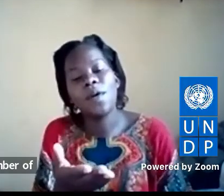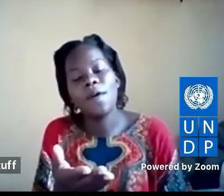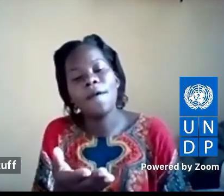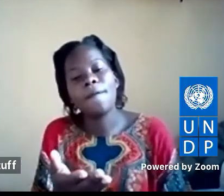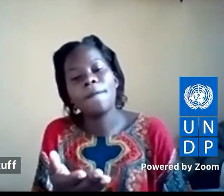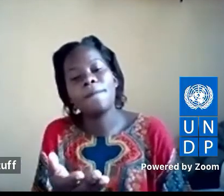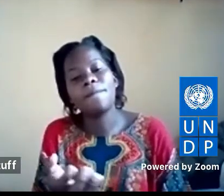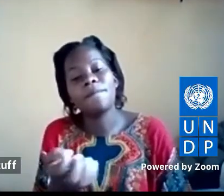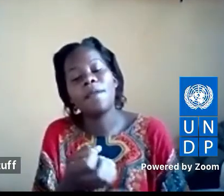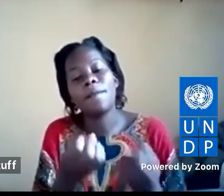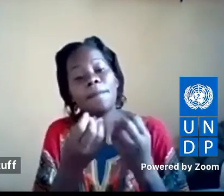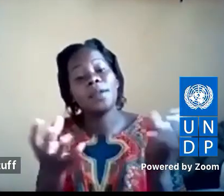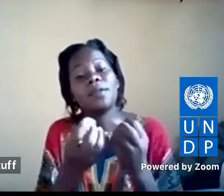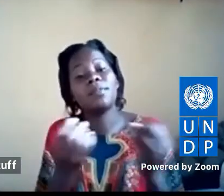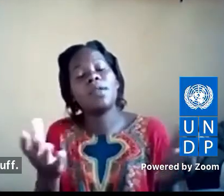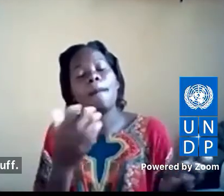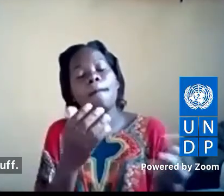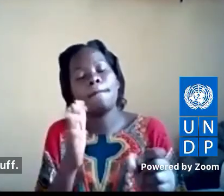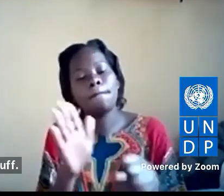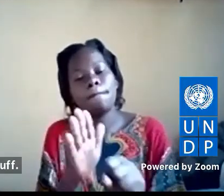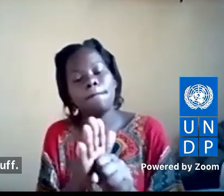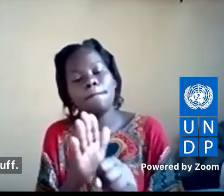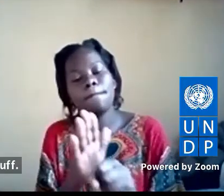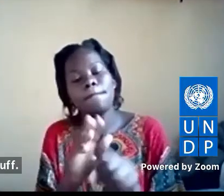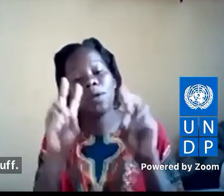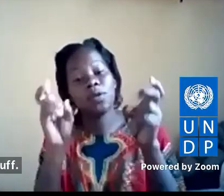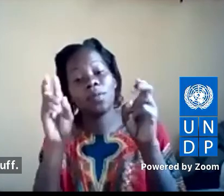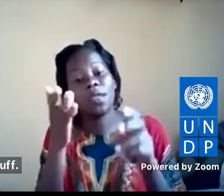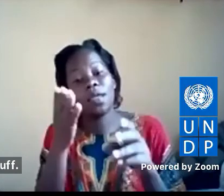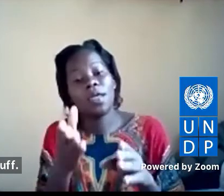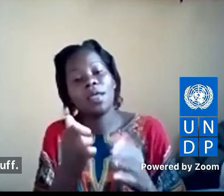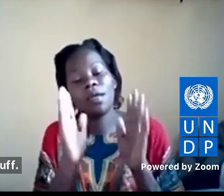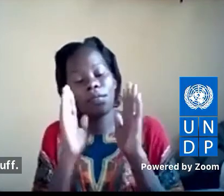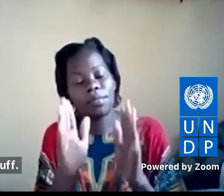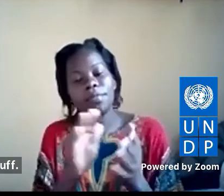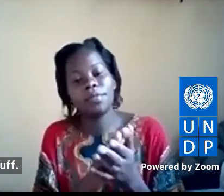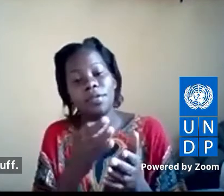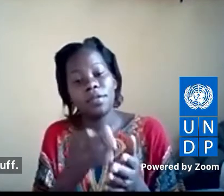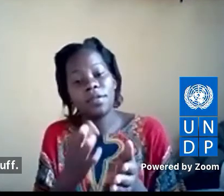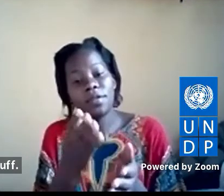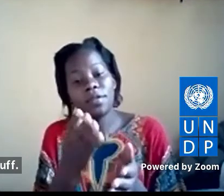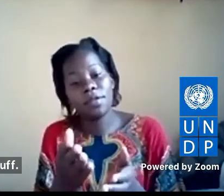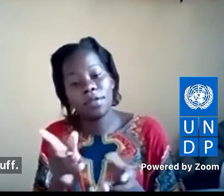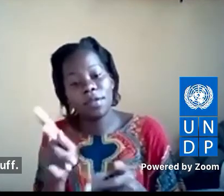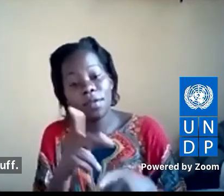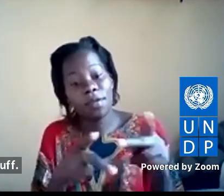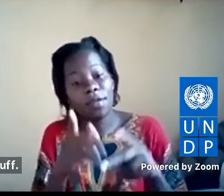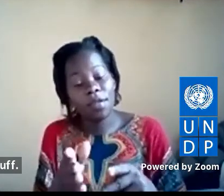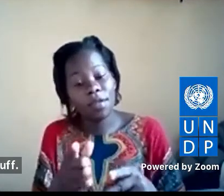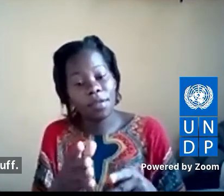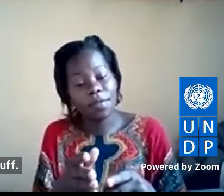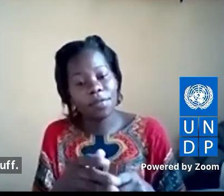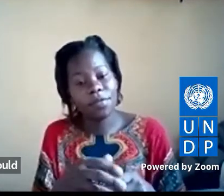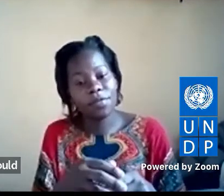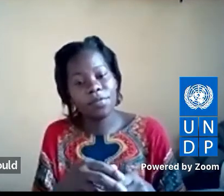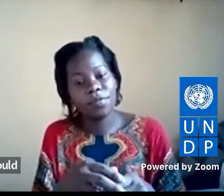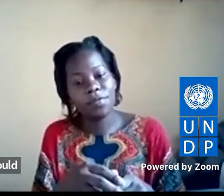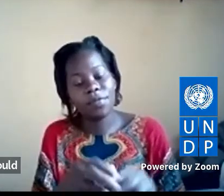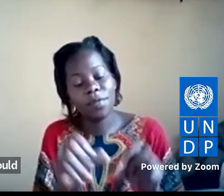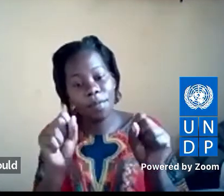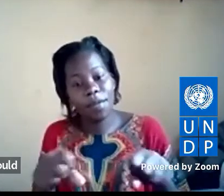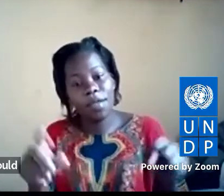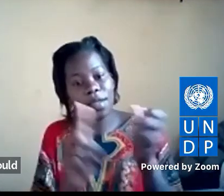stuff. So there's quite a lot of topics that we're going to be focusing on. So as long as you're part of the Ideathon and you go all the way to the end, you should get some